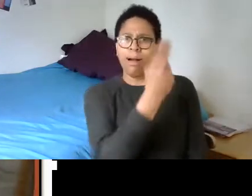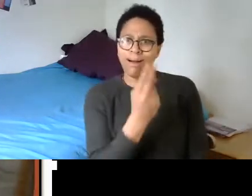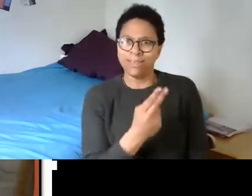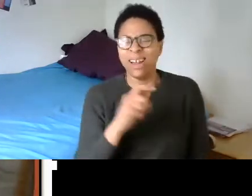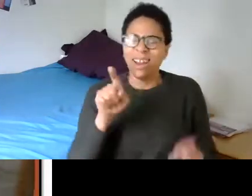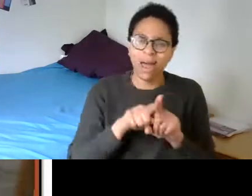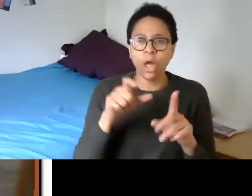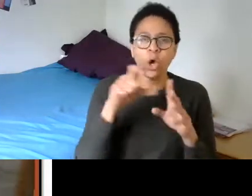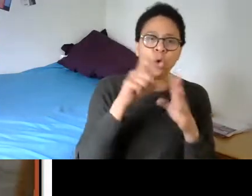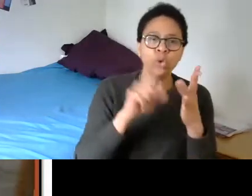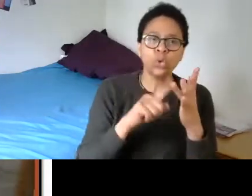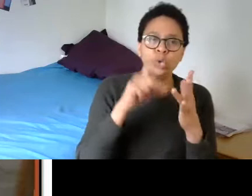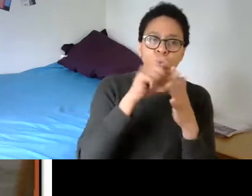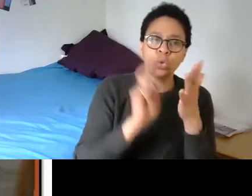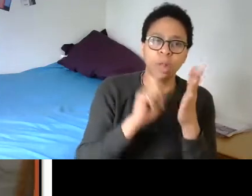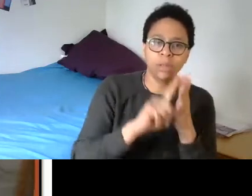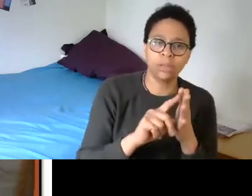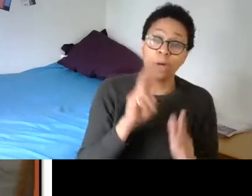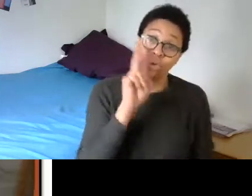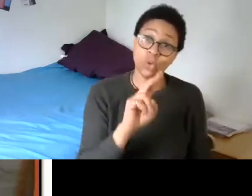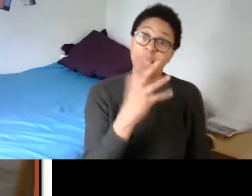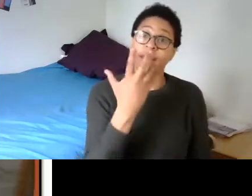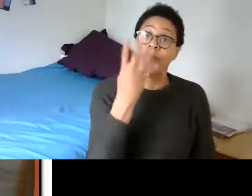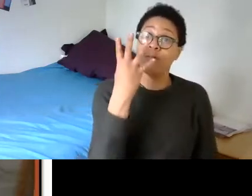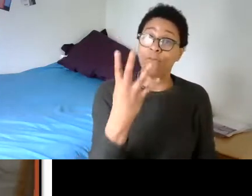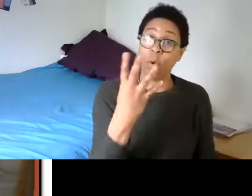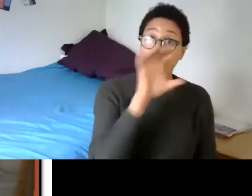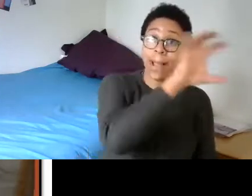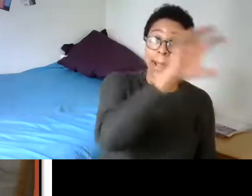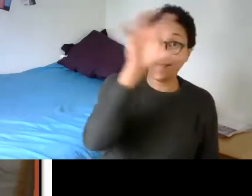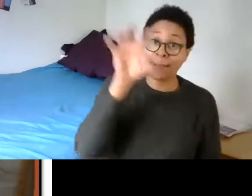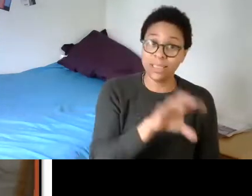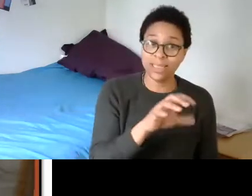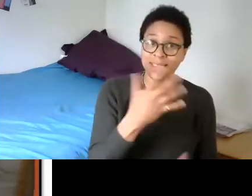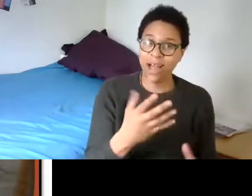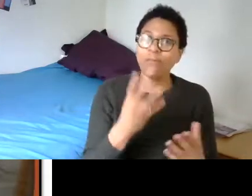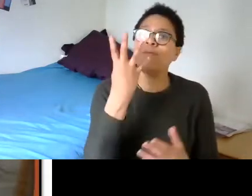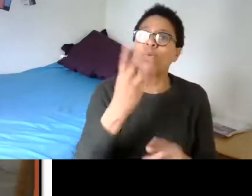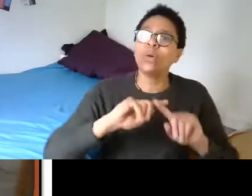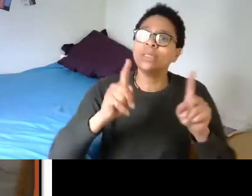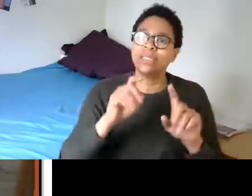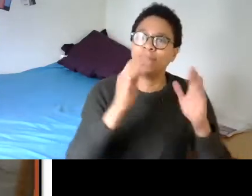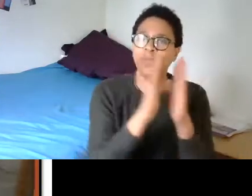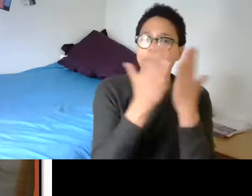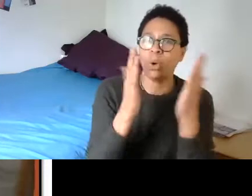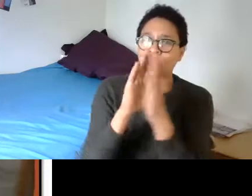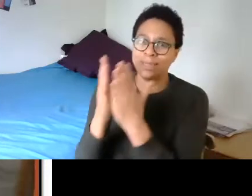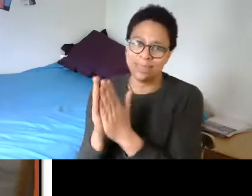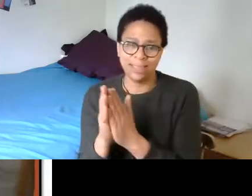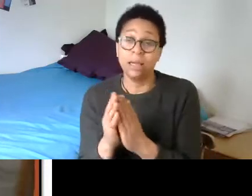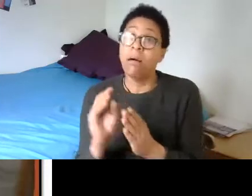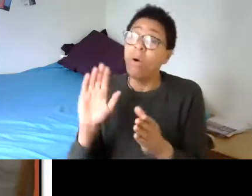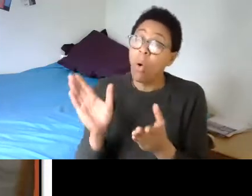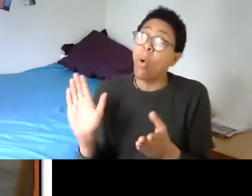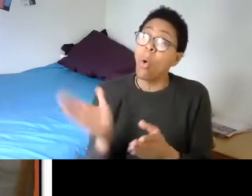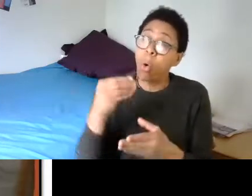on screen, I have 4 images from 4 different books from across Europe in the centuries. They're all drawn within medical texts,